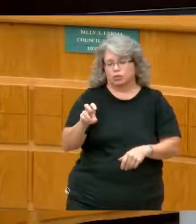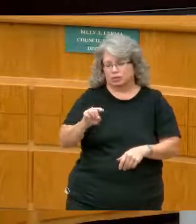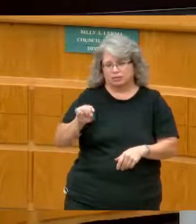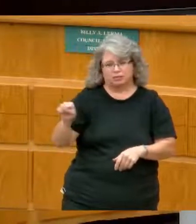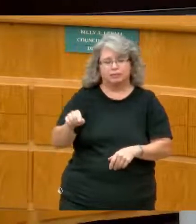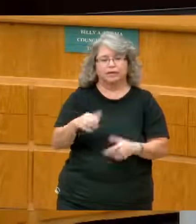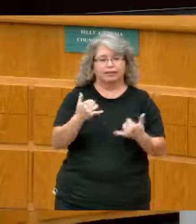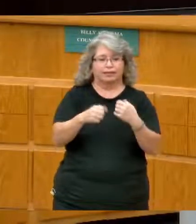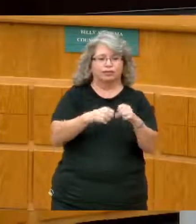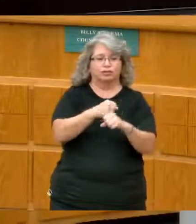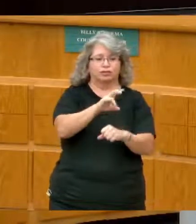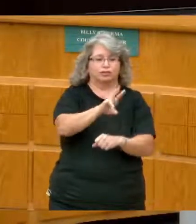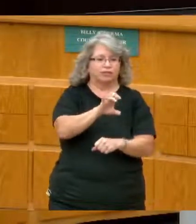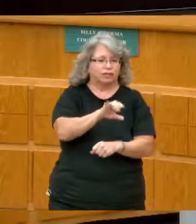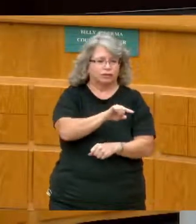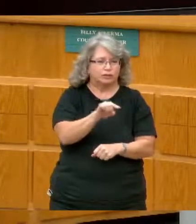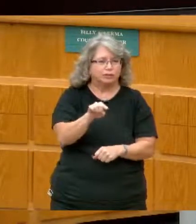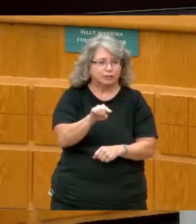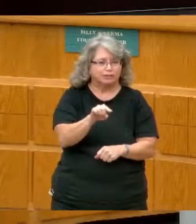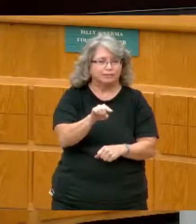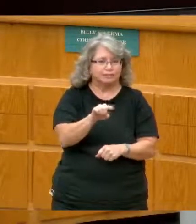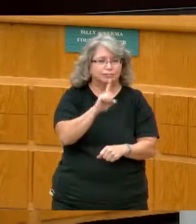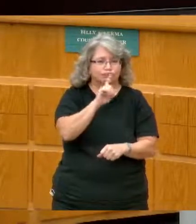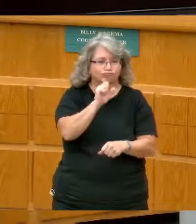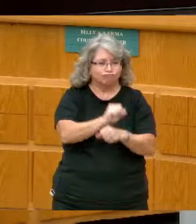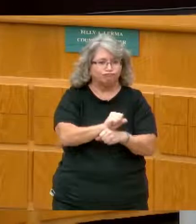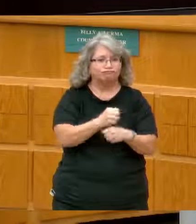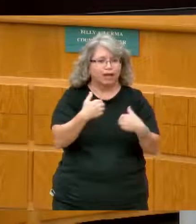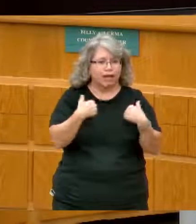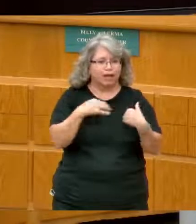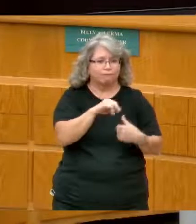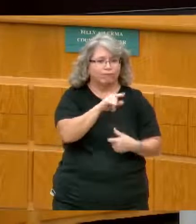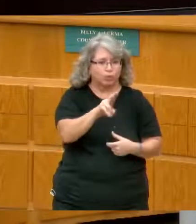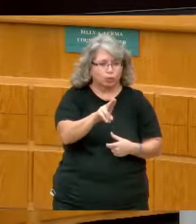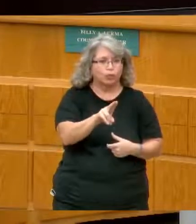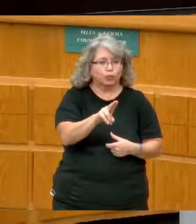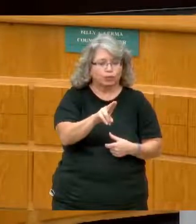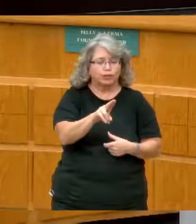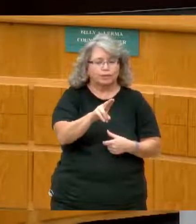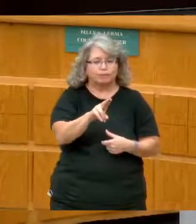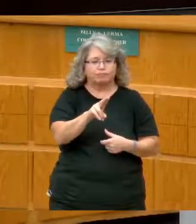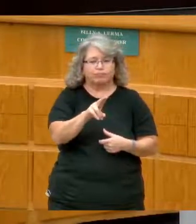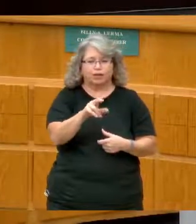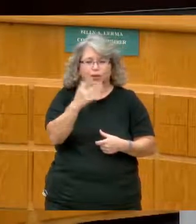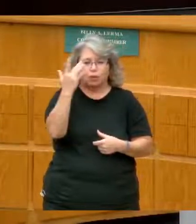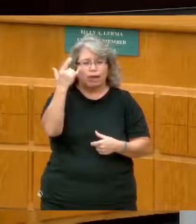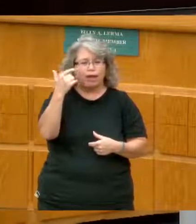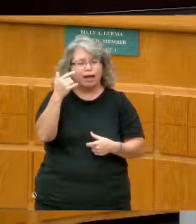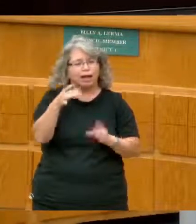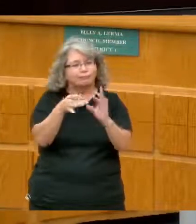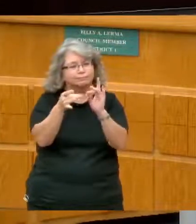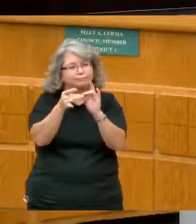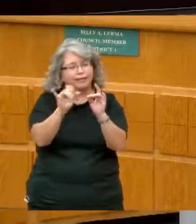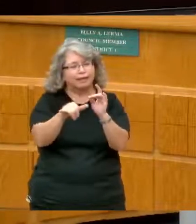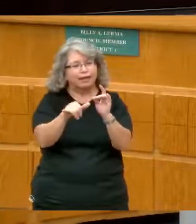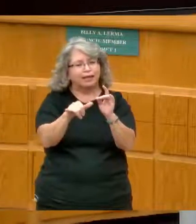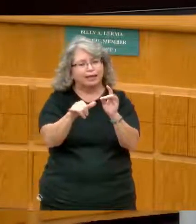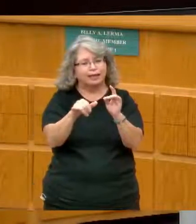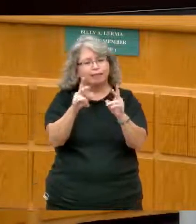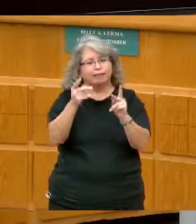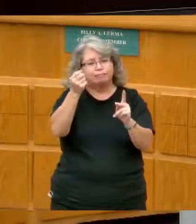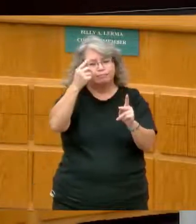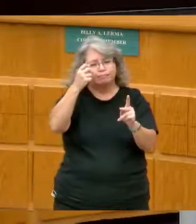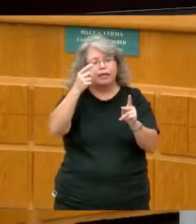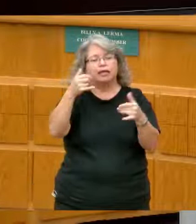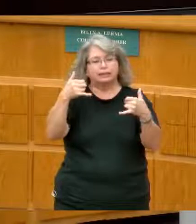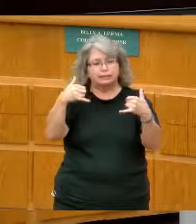flu. And I bring that up because I think it's very important that everybody understands that you can still get a flu shot. It's